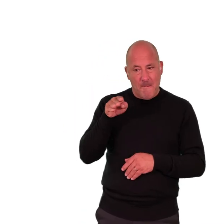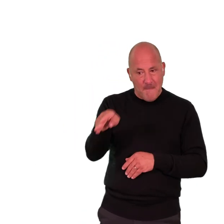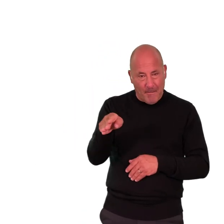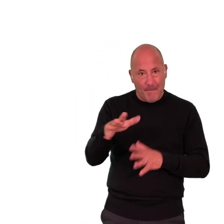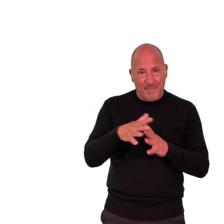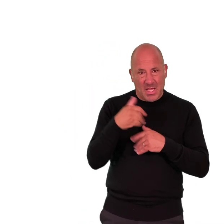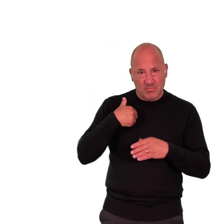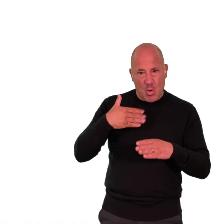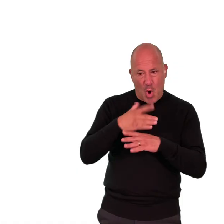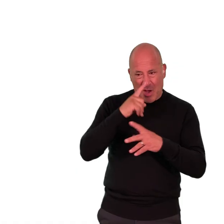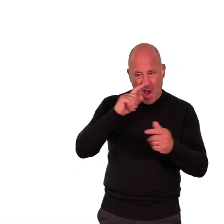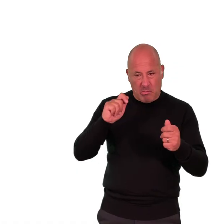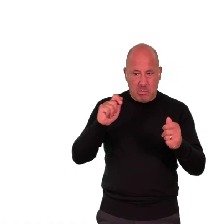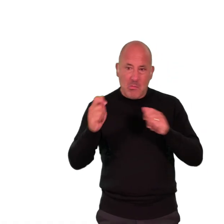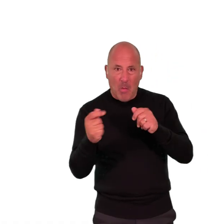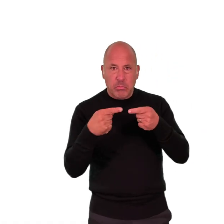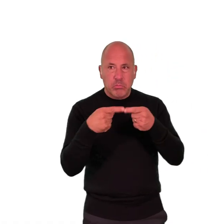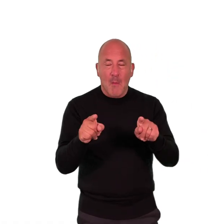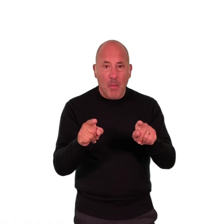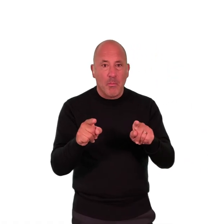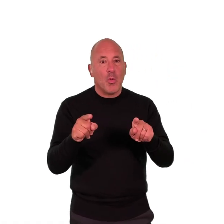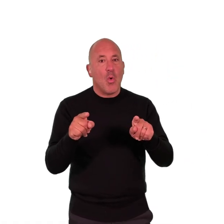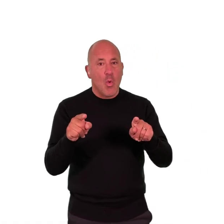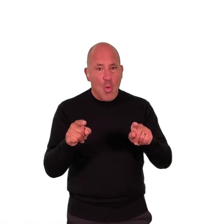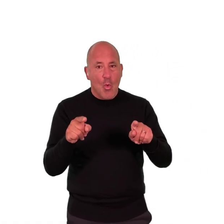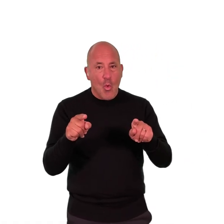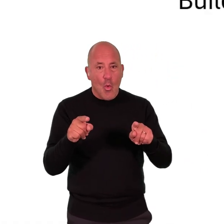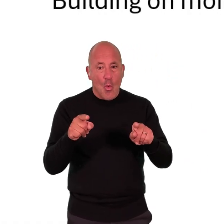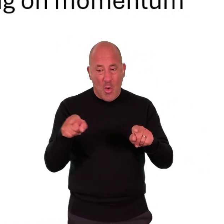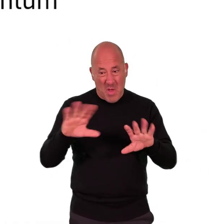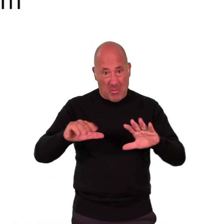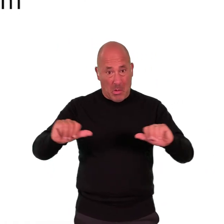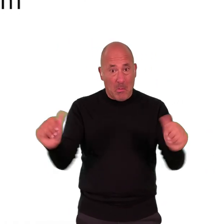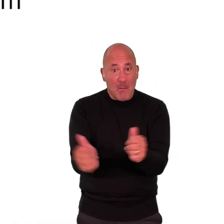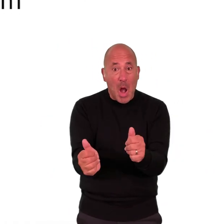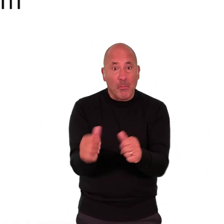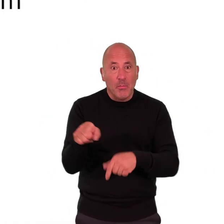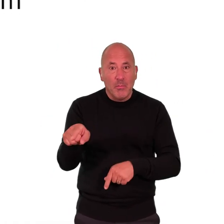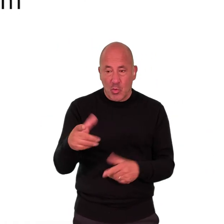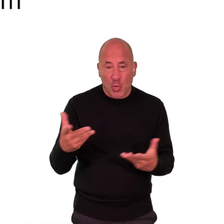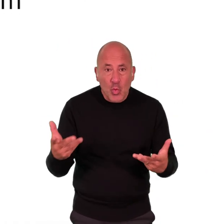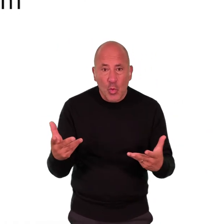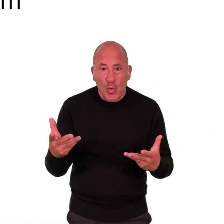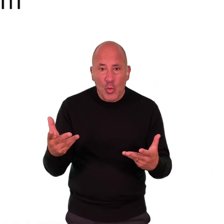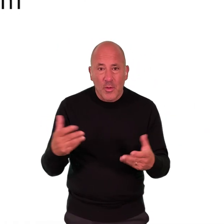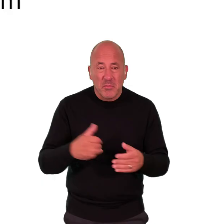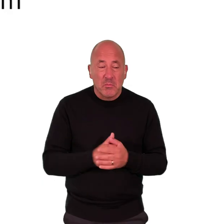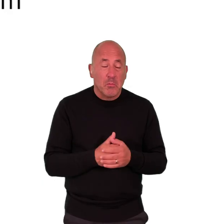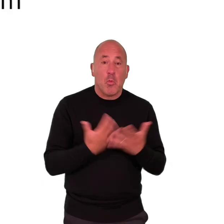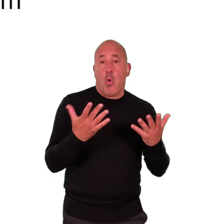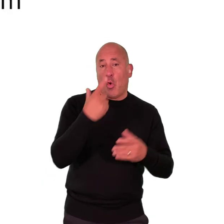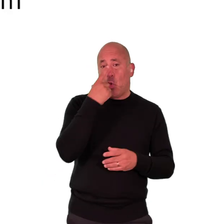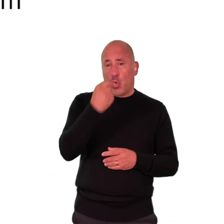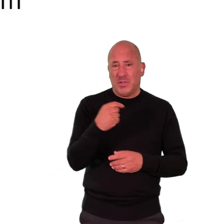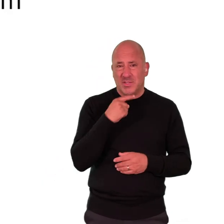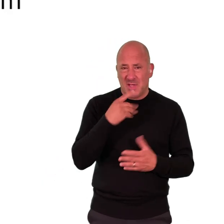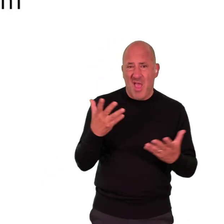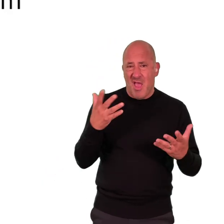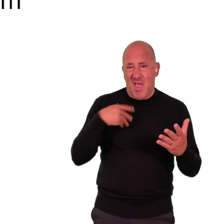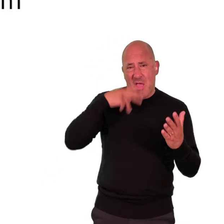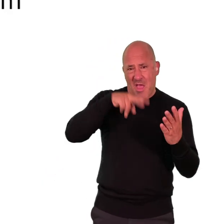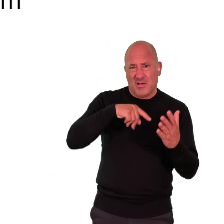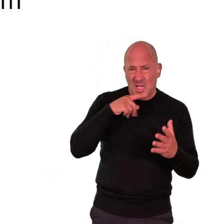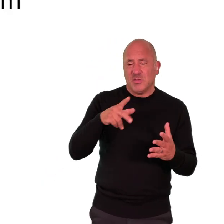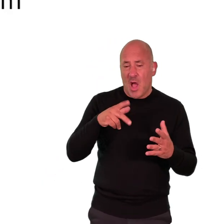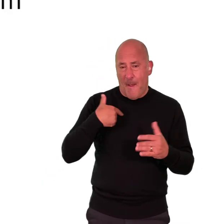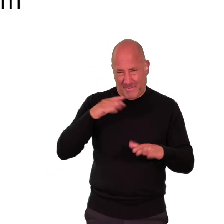Another explanation we see in strong applications is how you can build on momentum. So you might be in a situation where a few different things